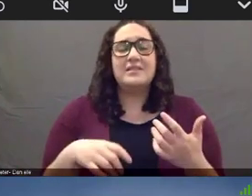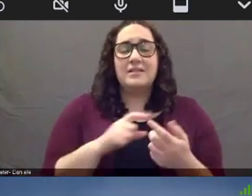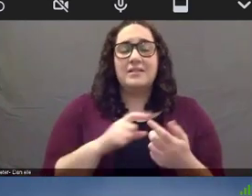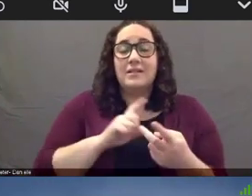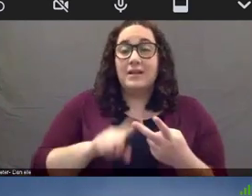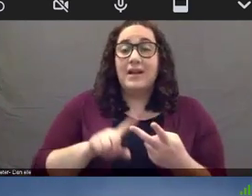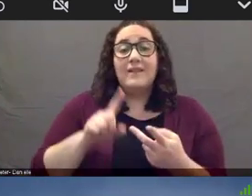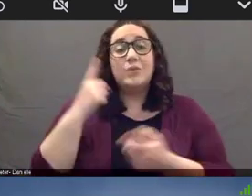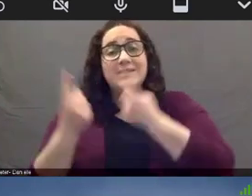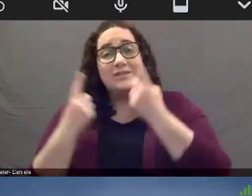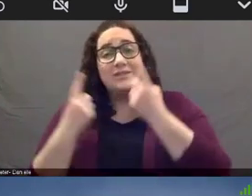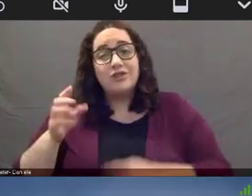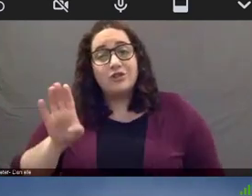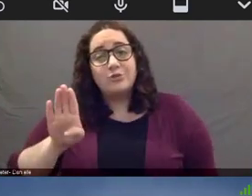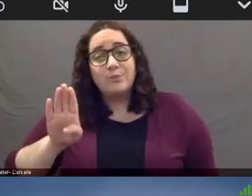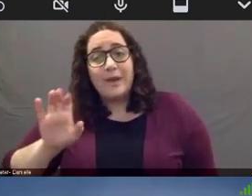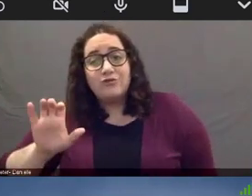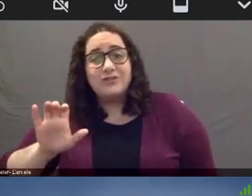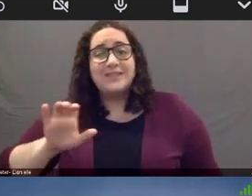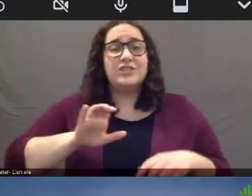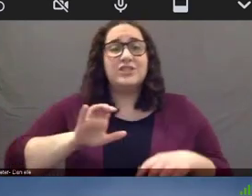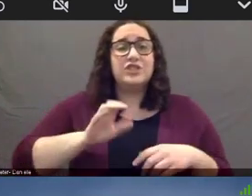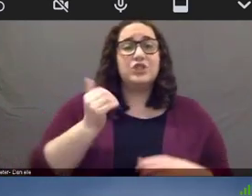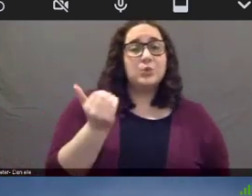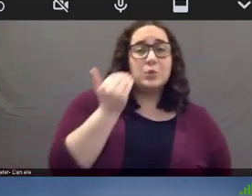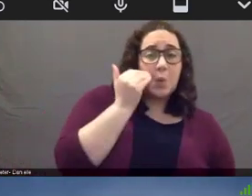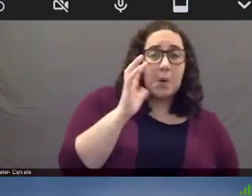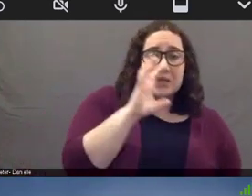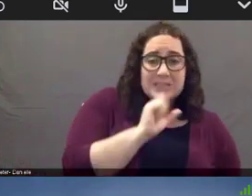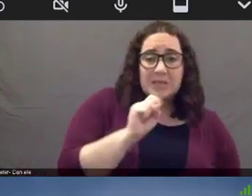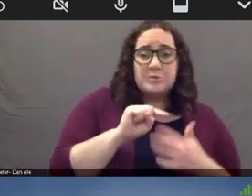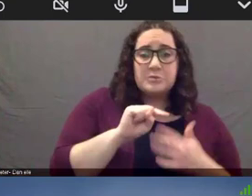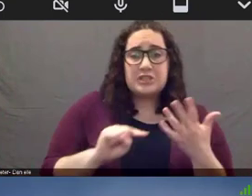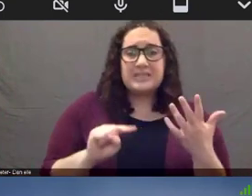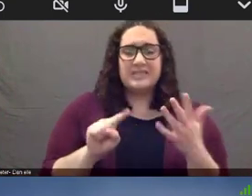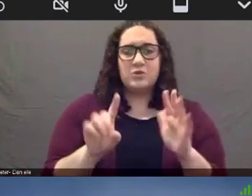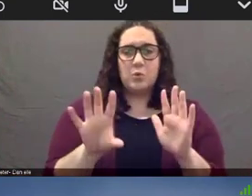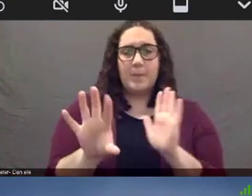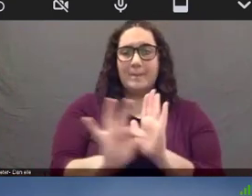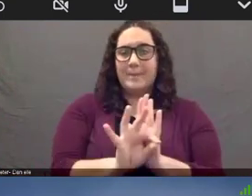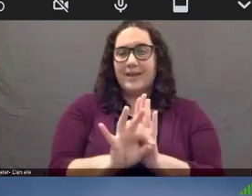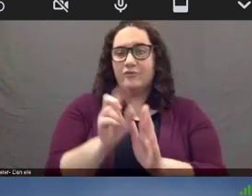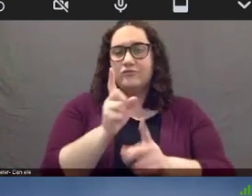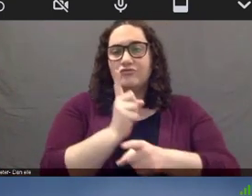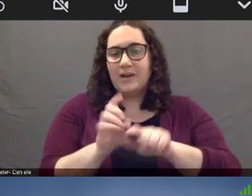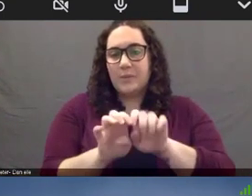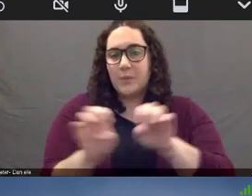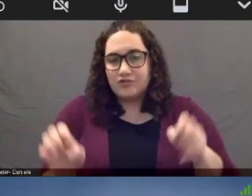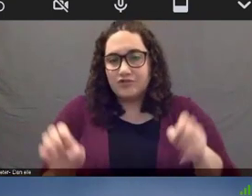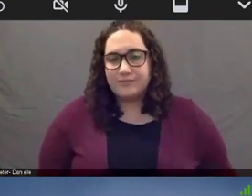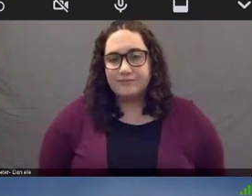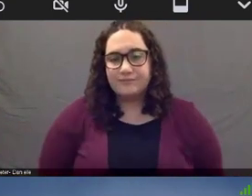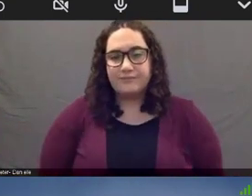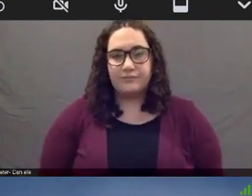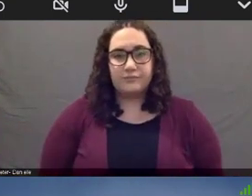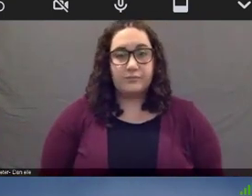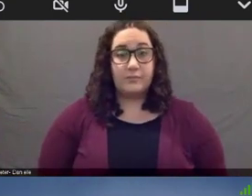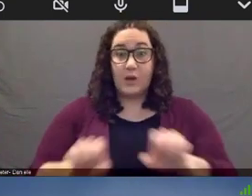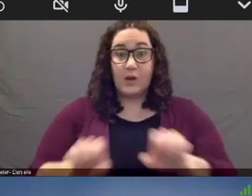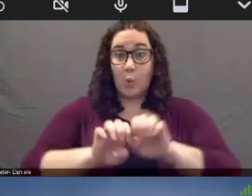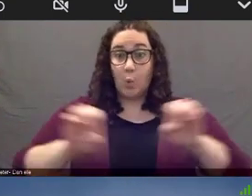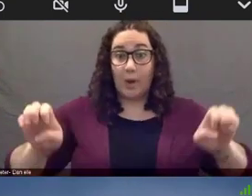our different equations, right? But when we get those equations, we want to collapse them because it's actually kind of a difficult